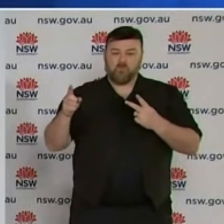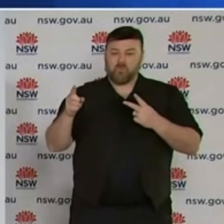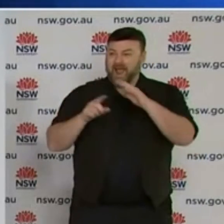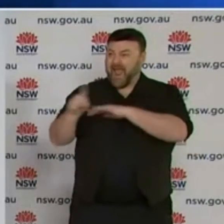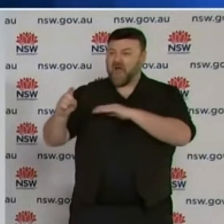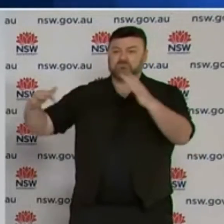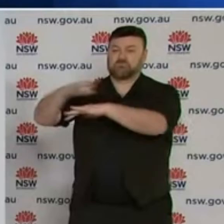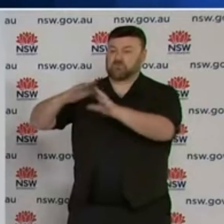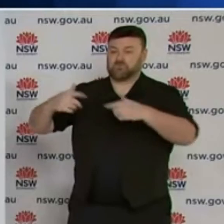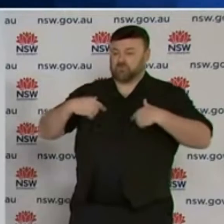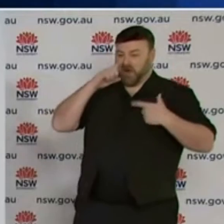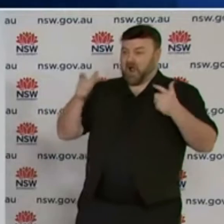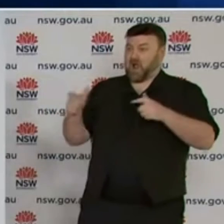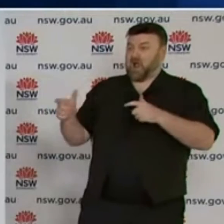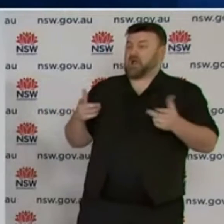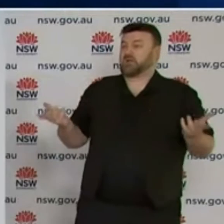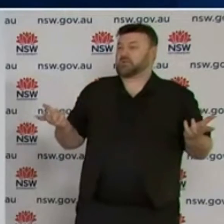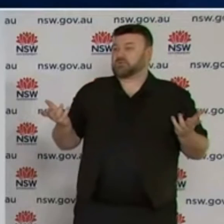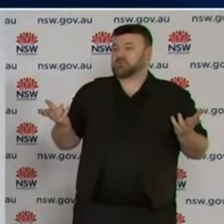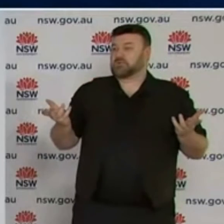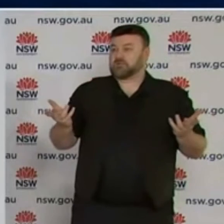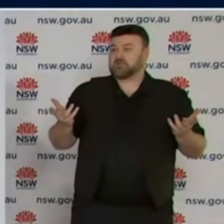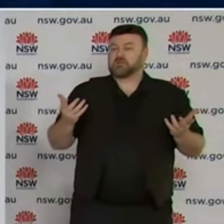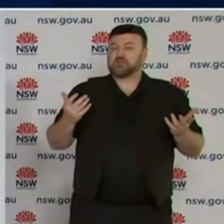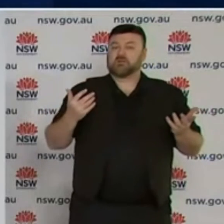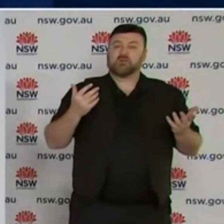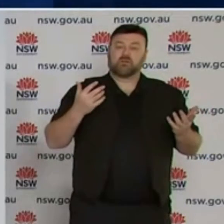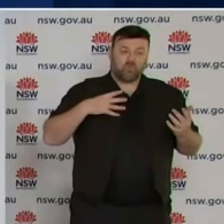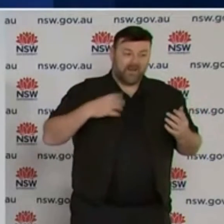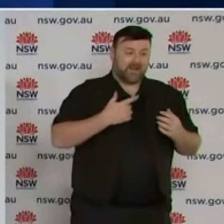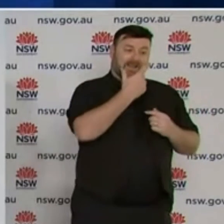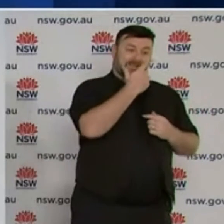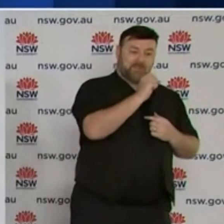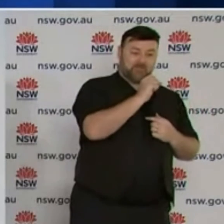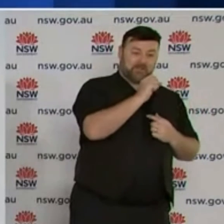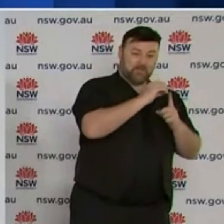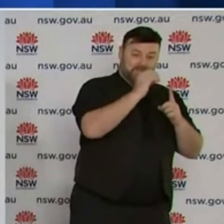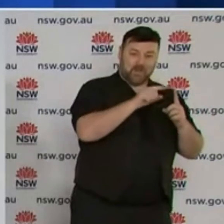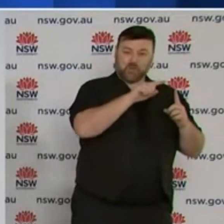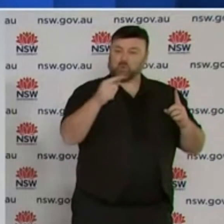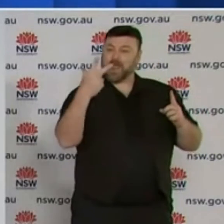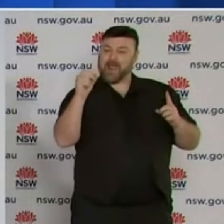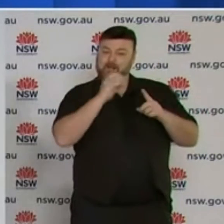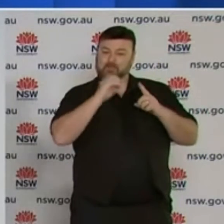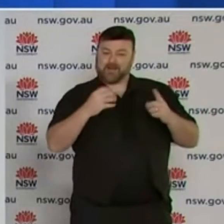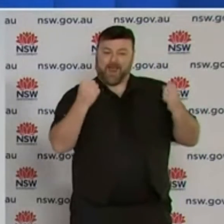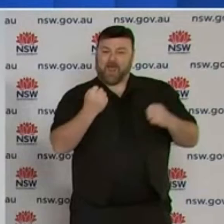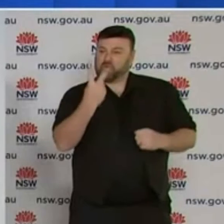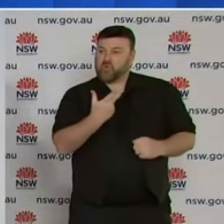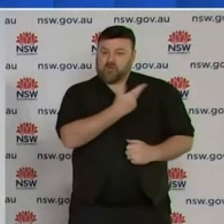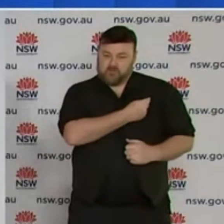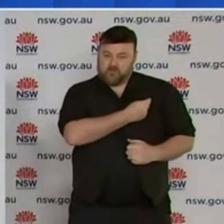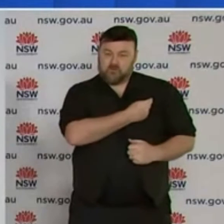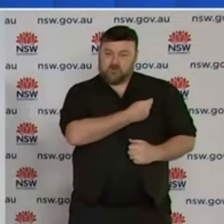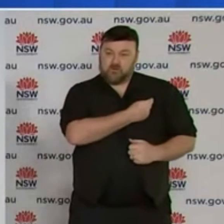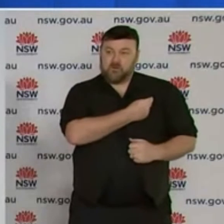people to appreciate that between 70% double dose and 80% double dose is still a very risky time for us. And as much as we want all of us to